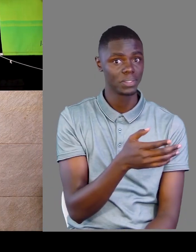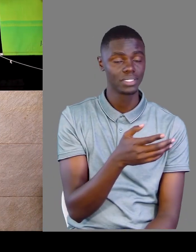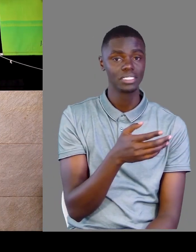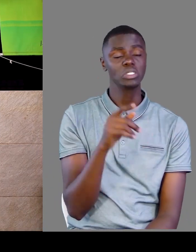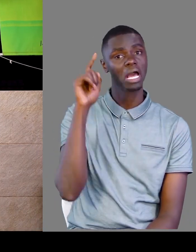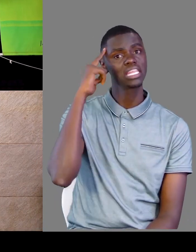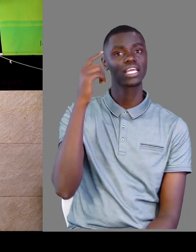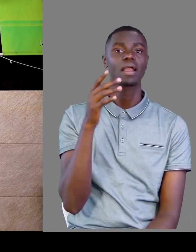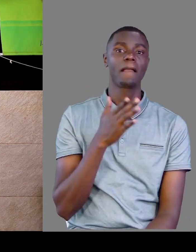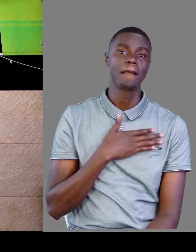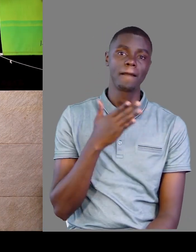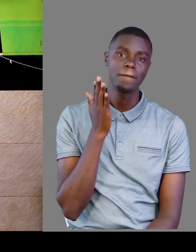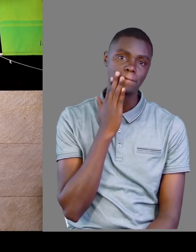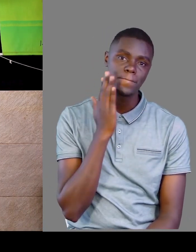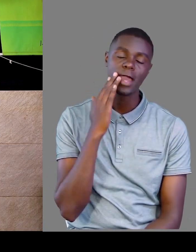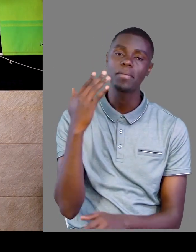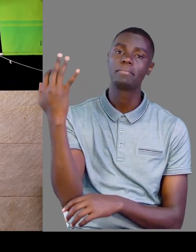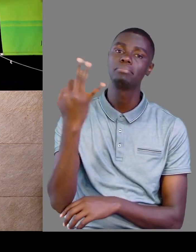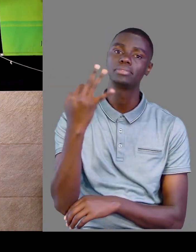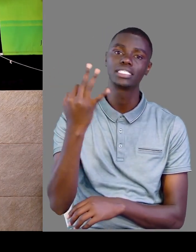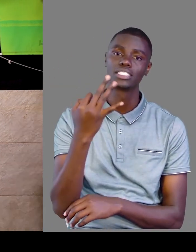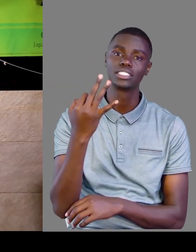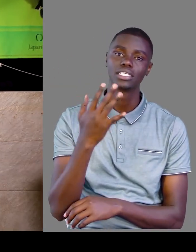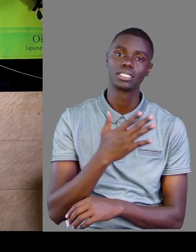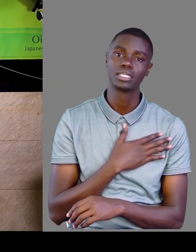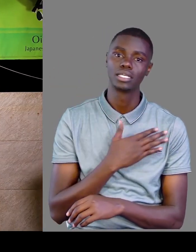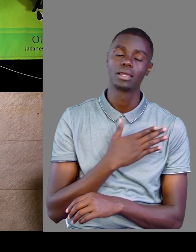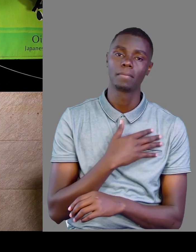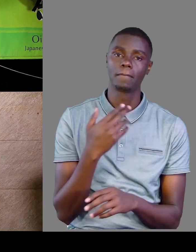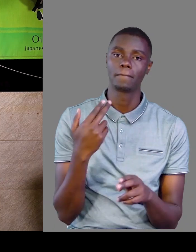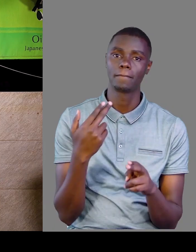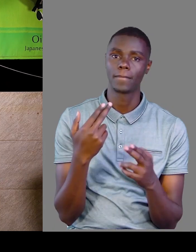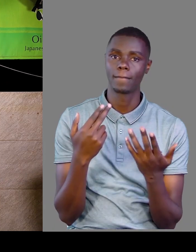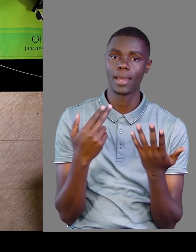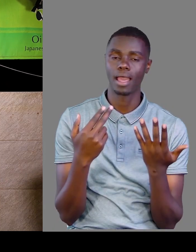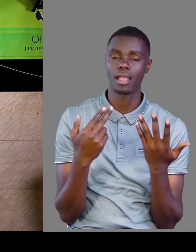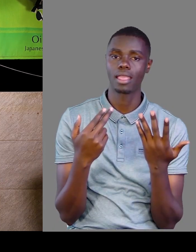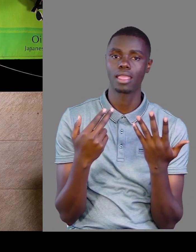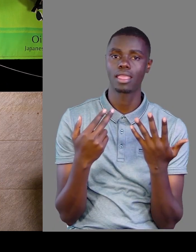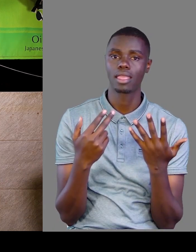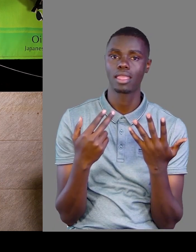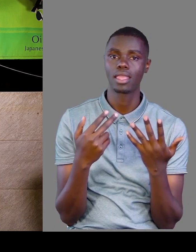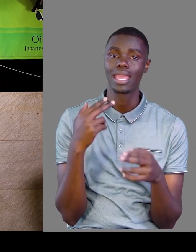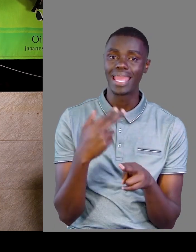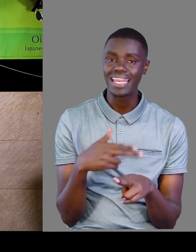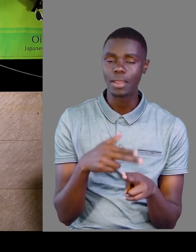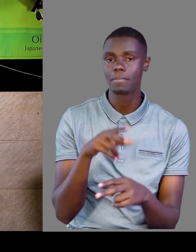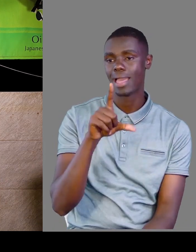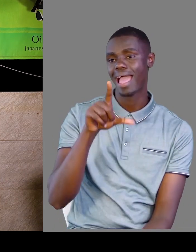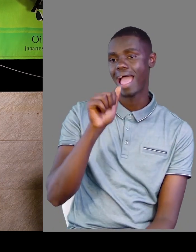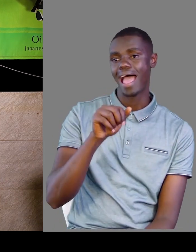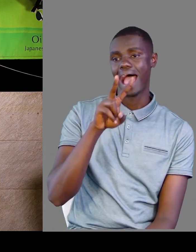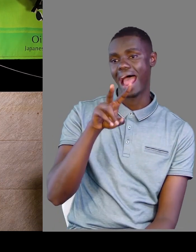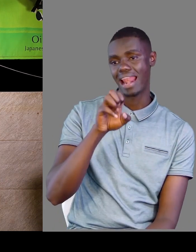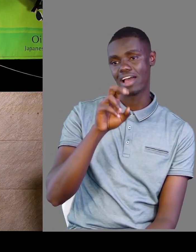I think, my mom switched my name up because my name is supposed to be Lavender, which means a purple plant flower. But I think she